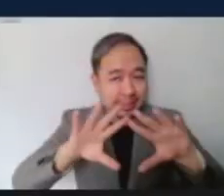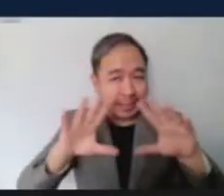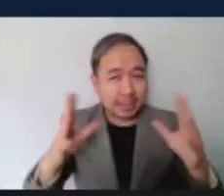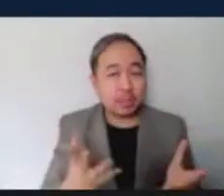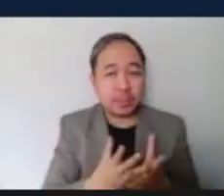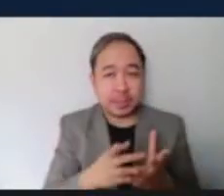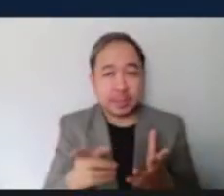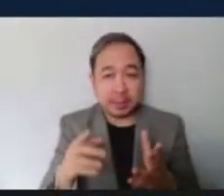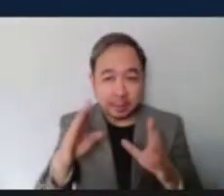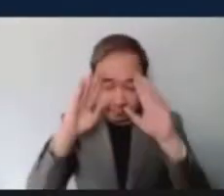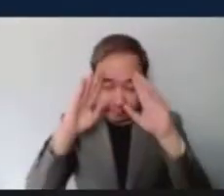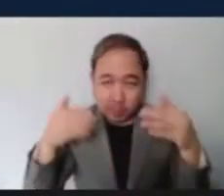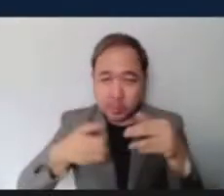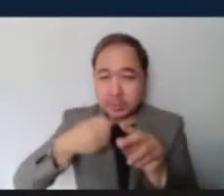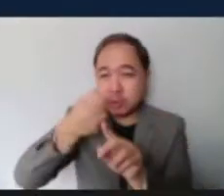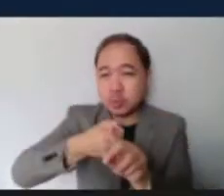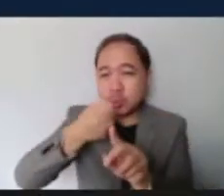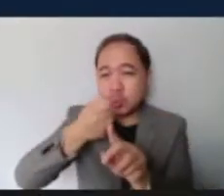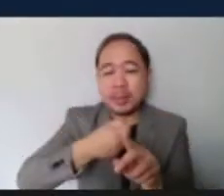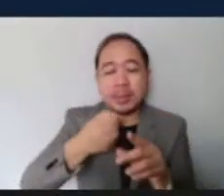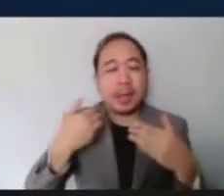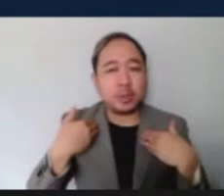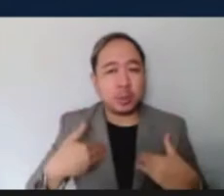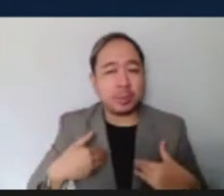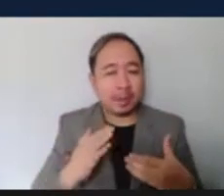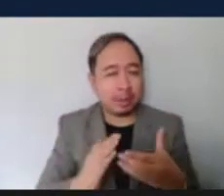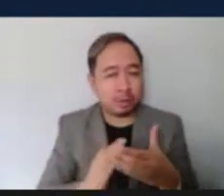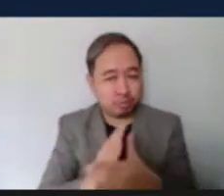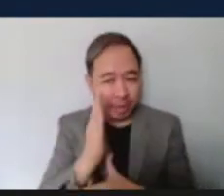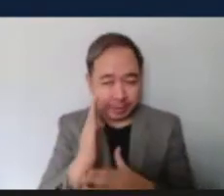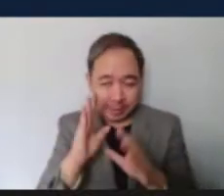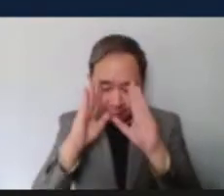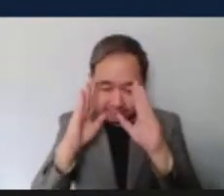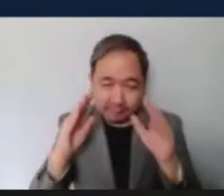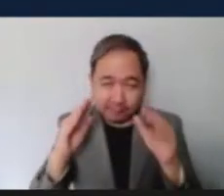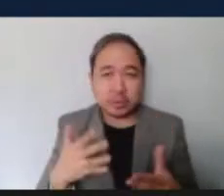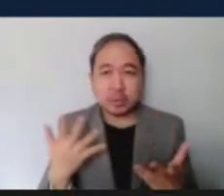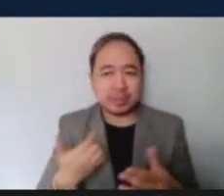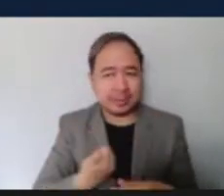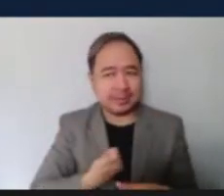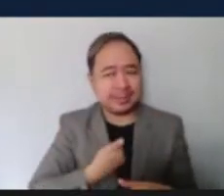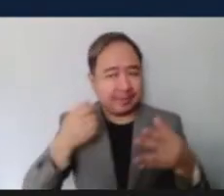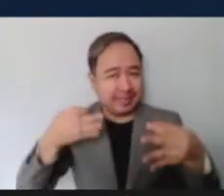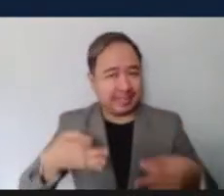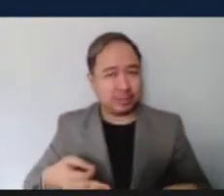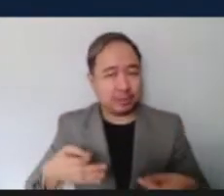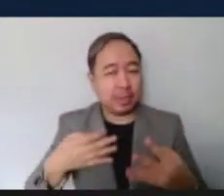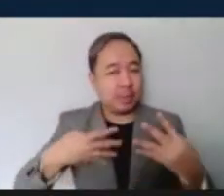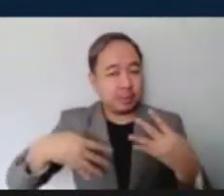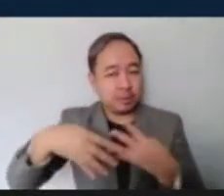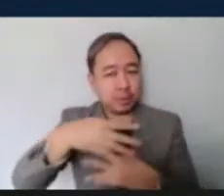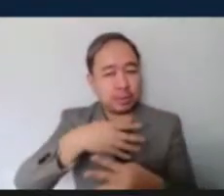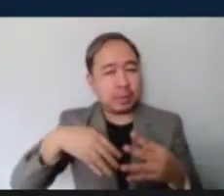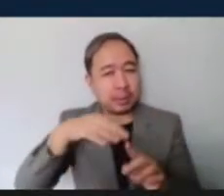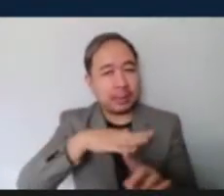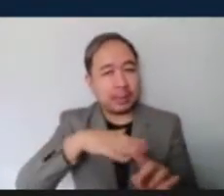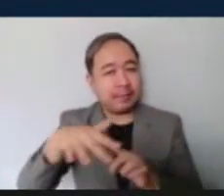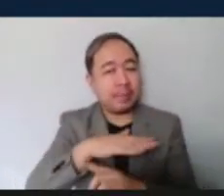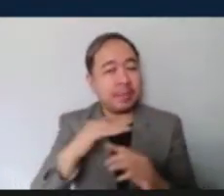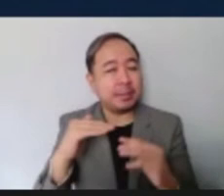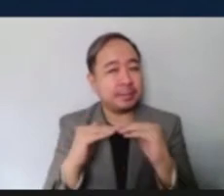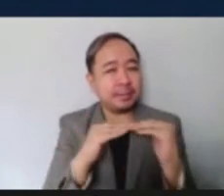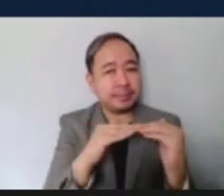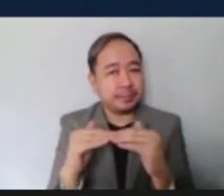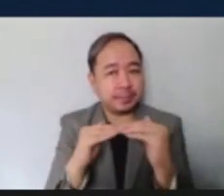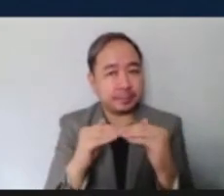lines of Human Rights and social protection with a shared commitment to Human Rights self-determination social and environmental justice we